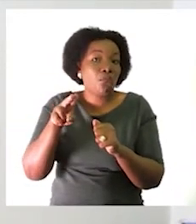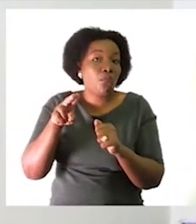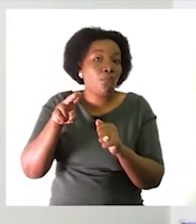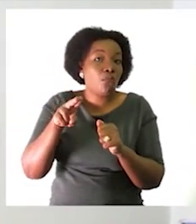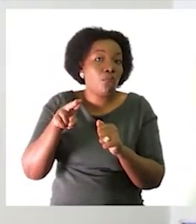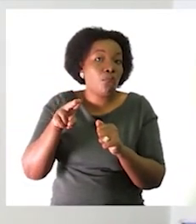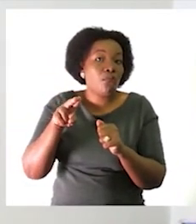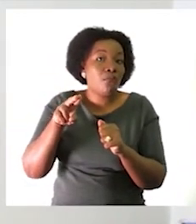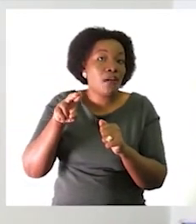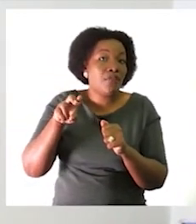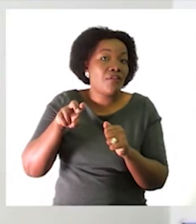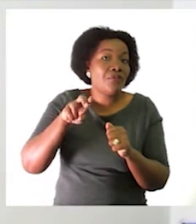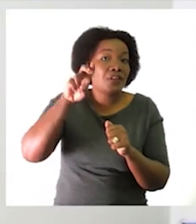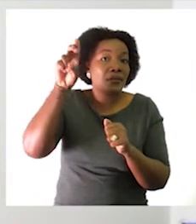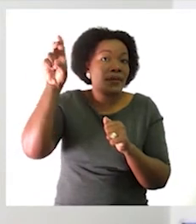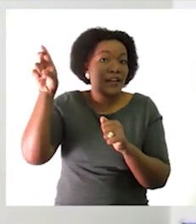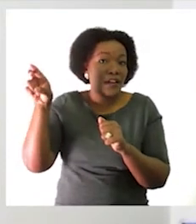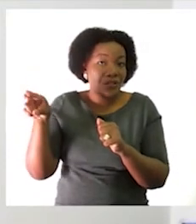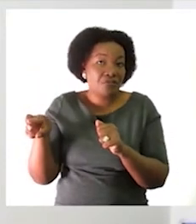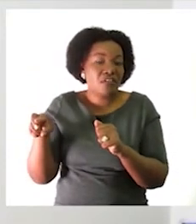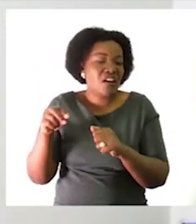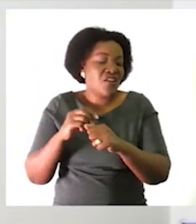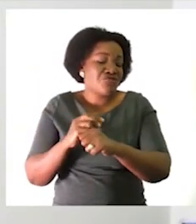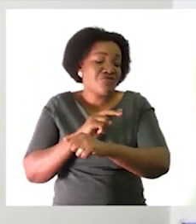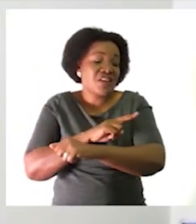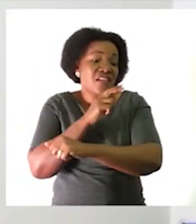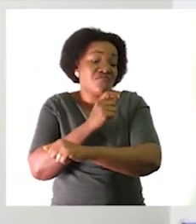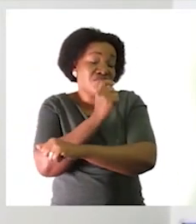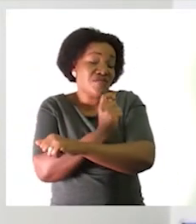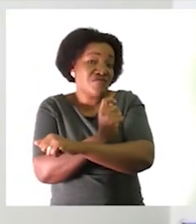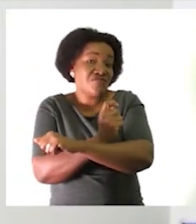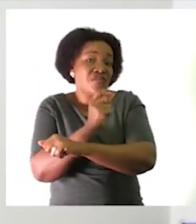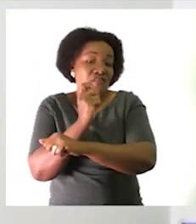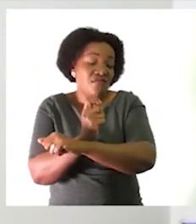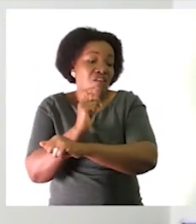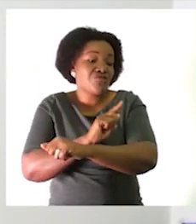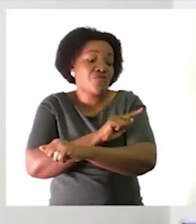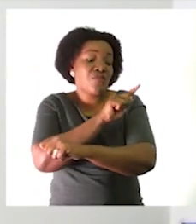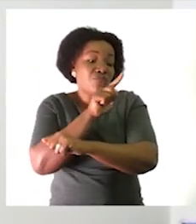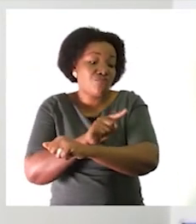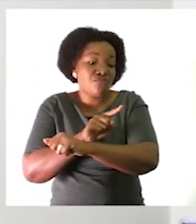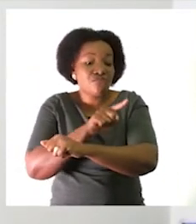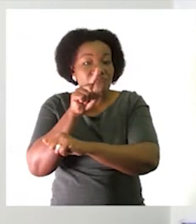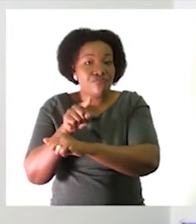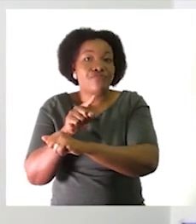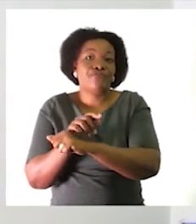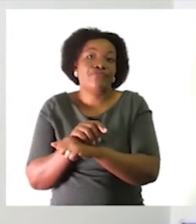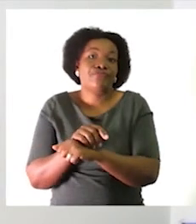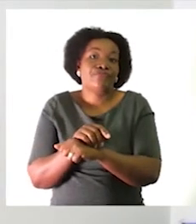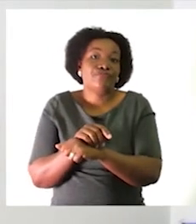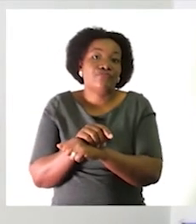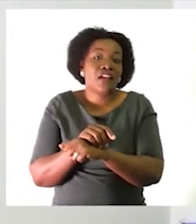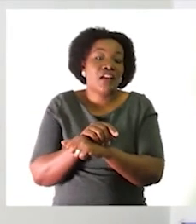the tens, and then we jump the units, and the comma sits there at the end. Now, the